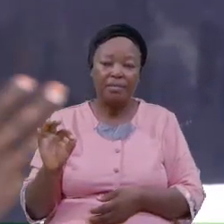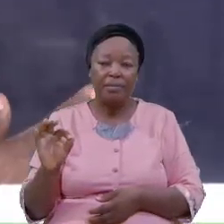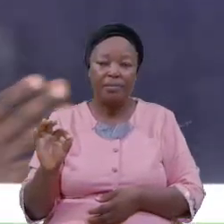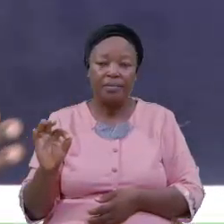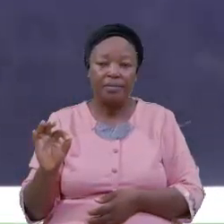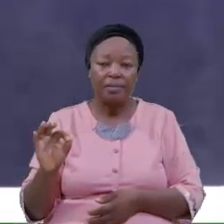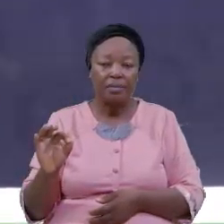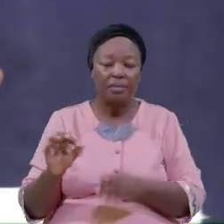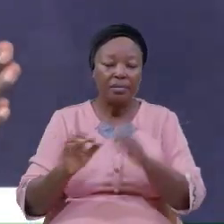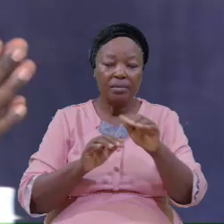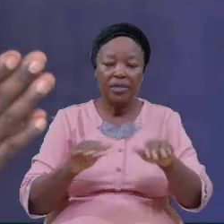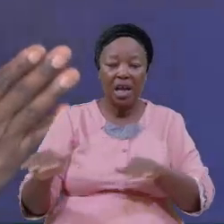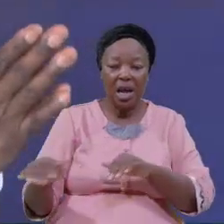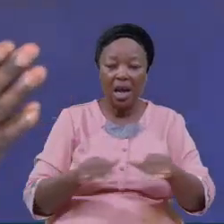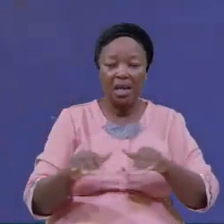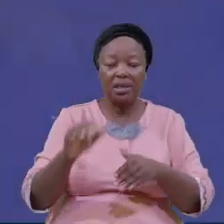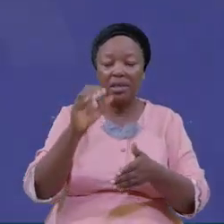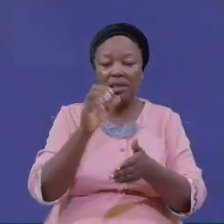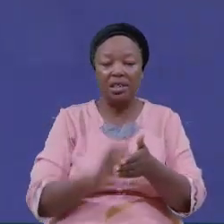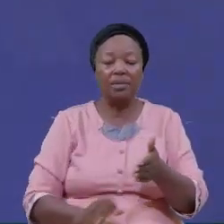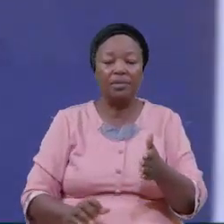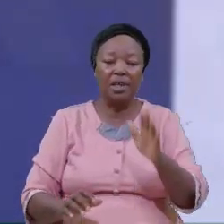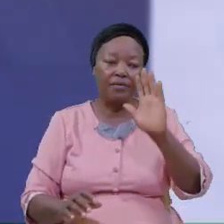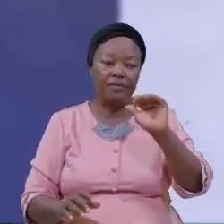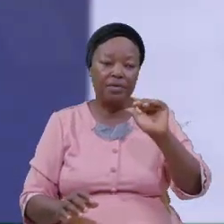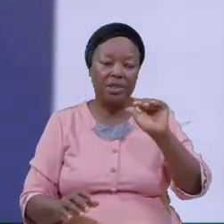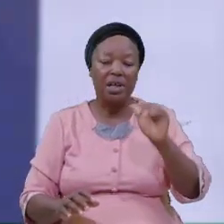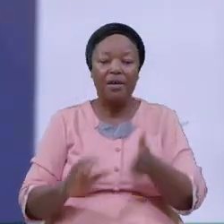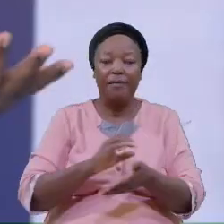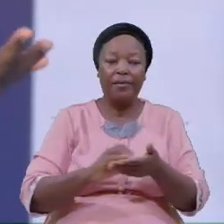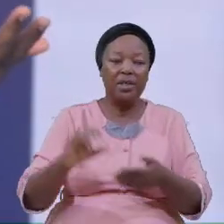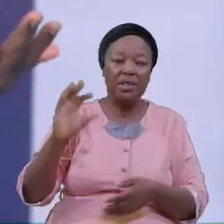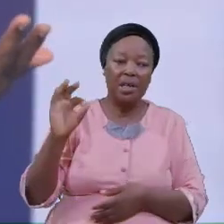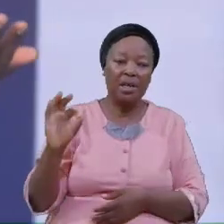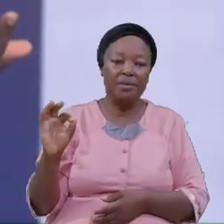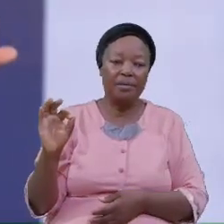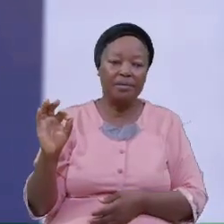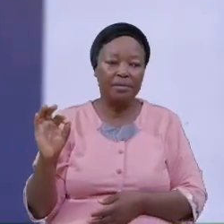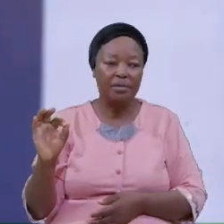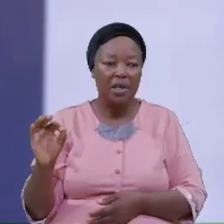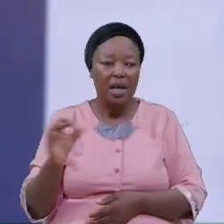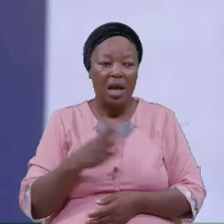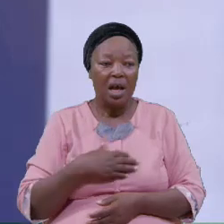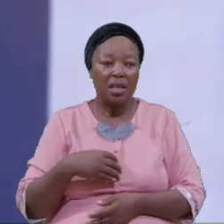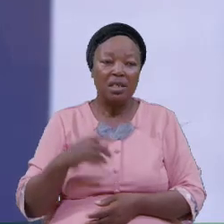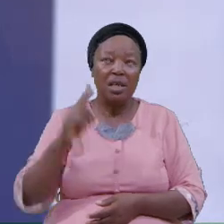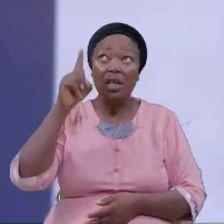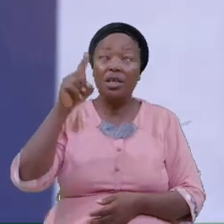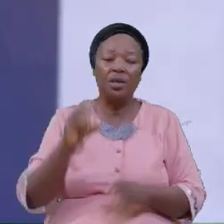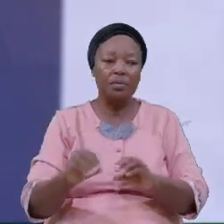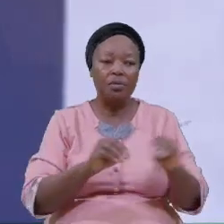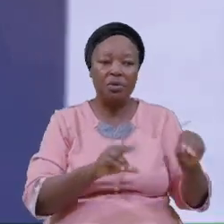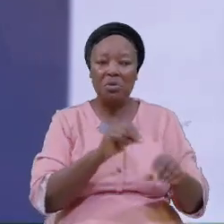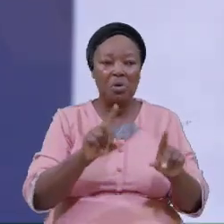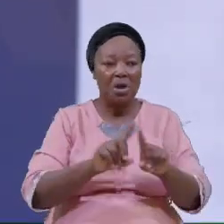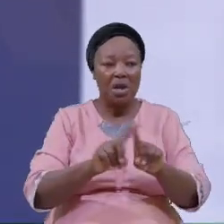Acts 15, verse 9. And he put no difference between